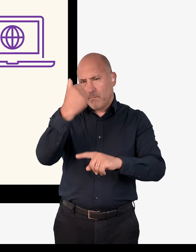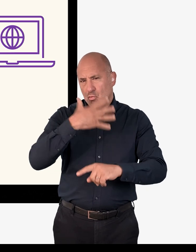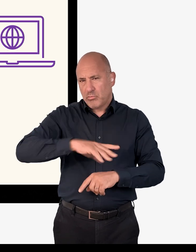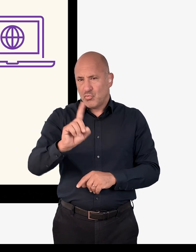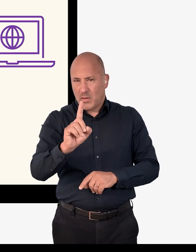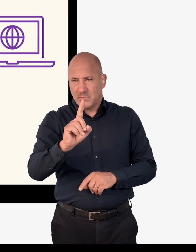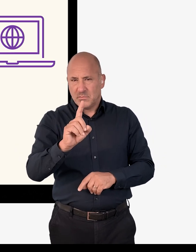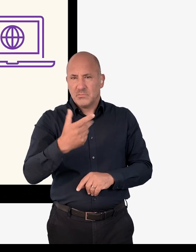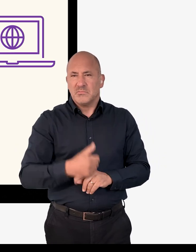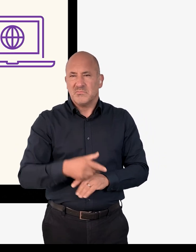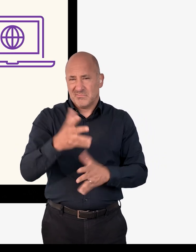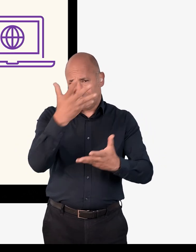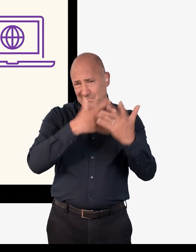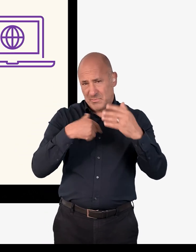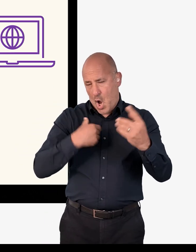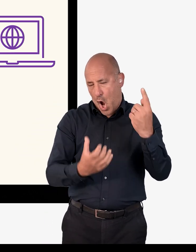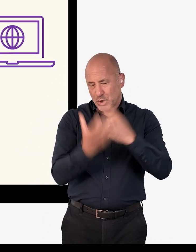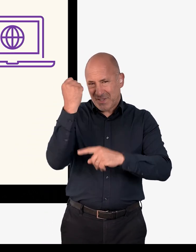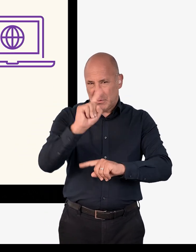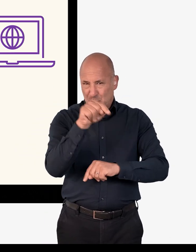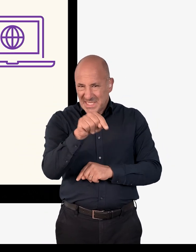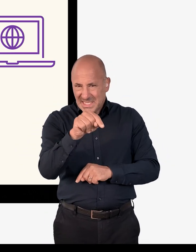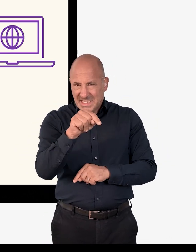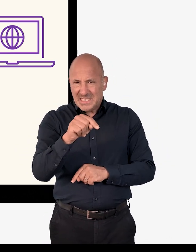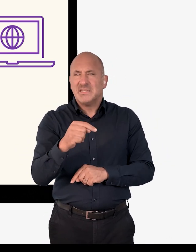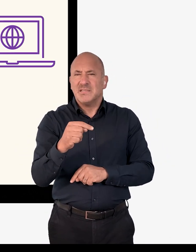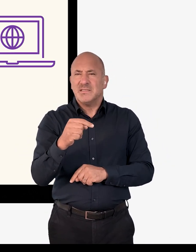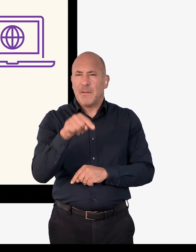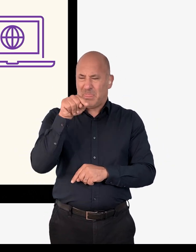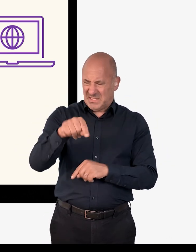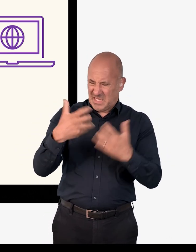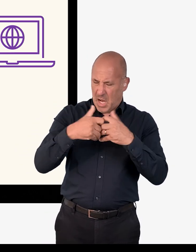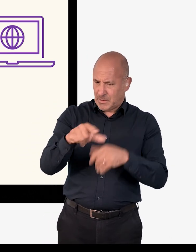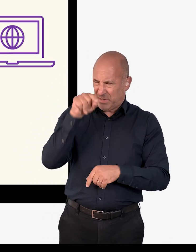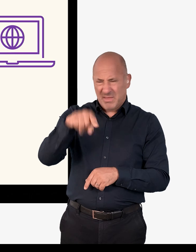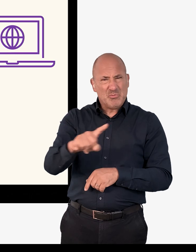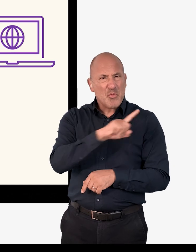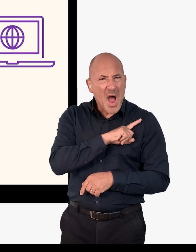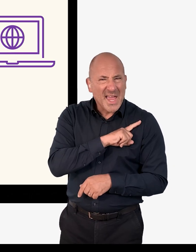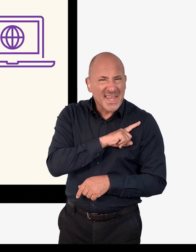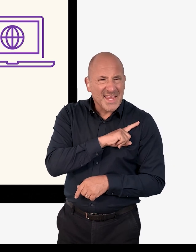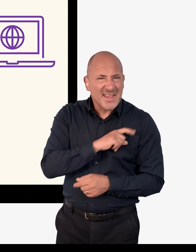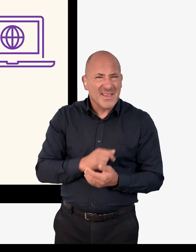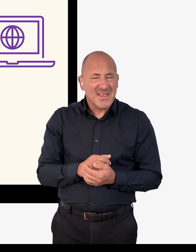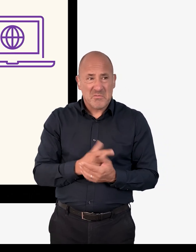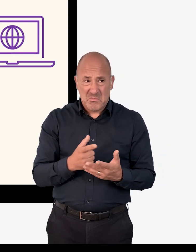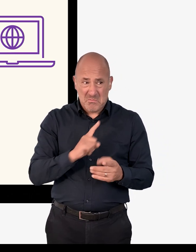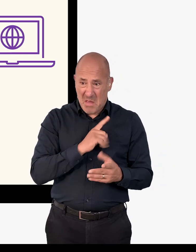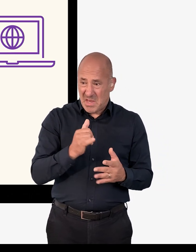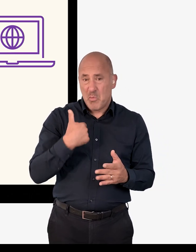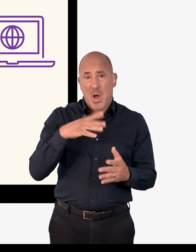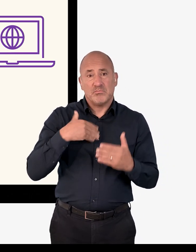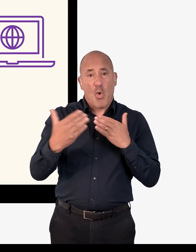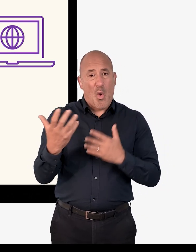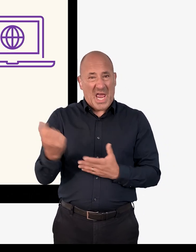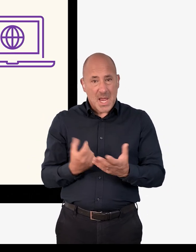project. Explain what it is you want to achieve and why you have chosen that particular piece of technology. Is it to